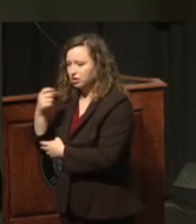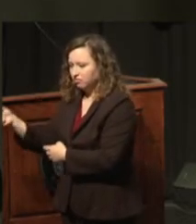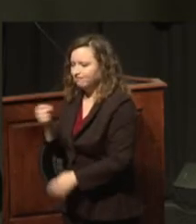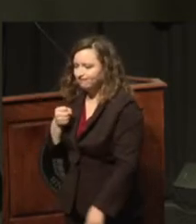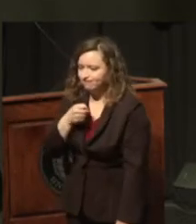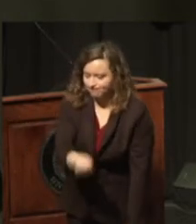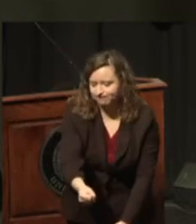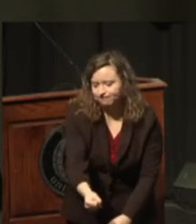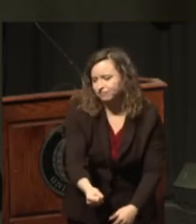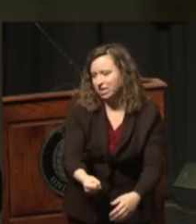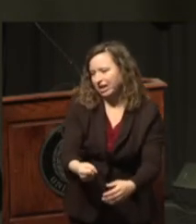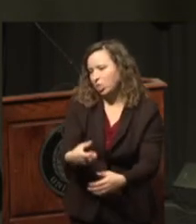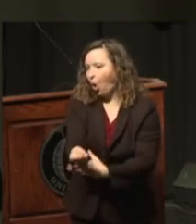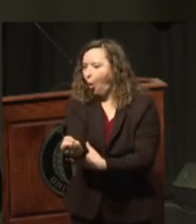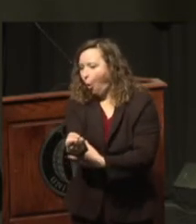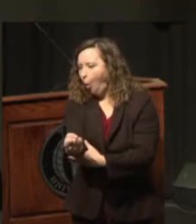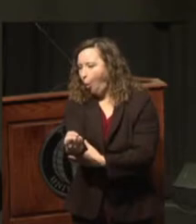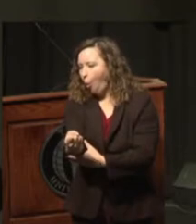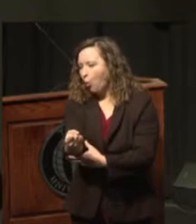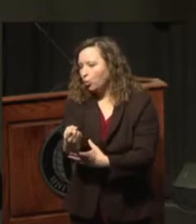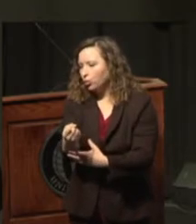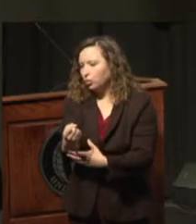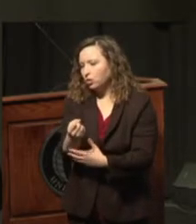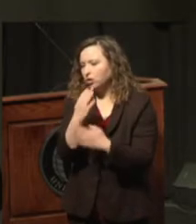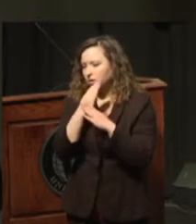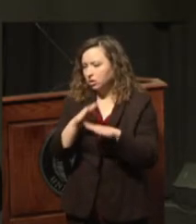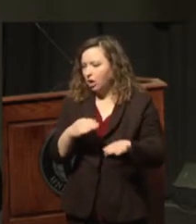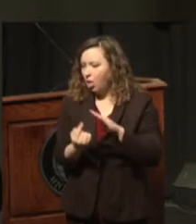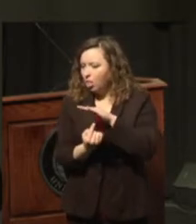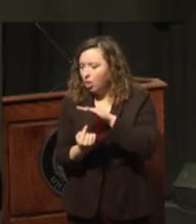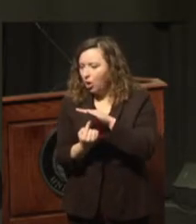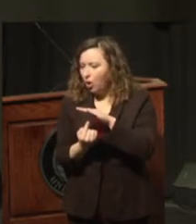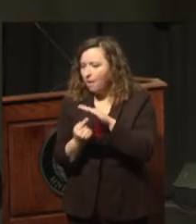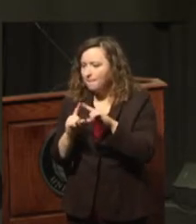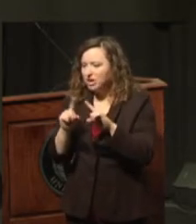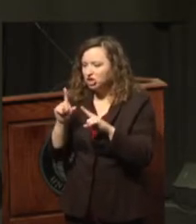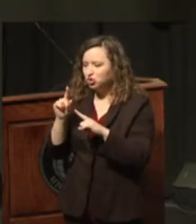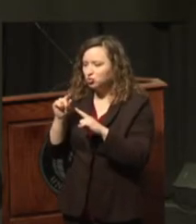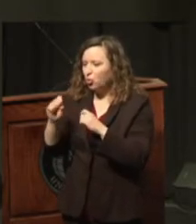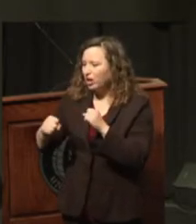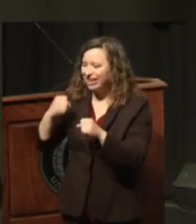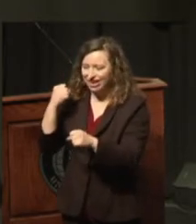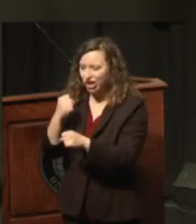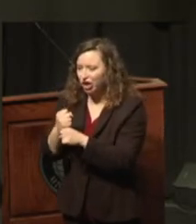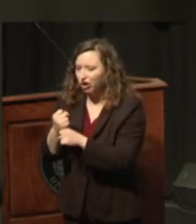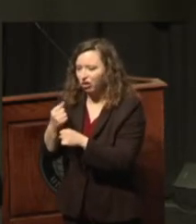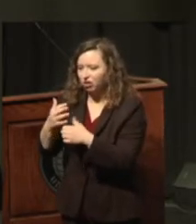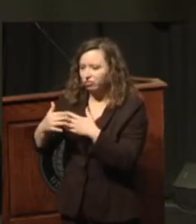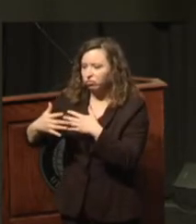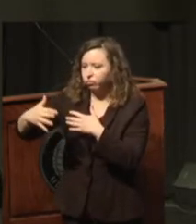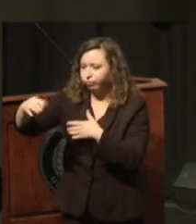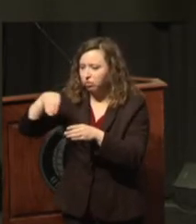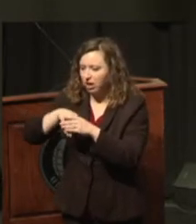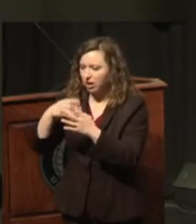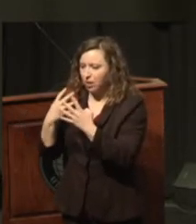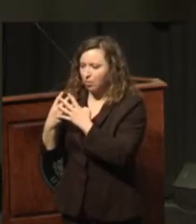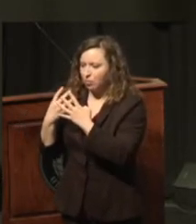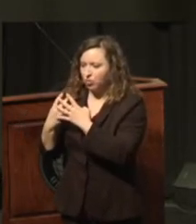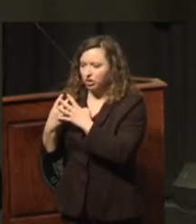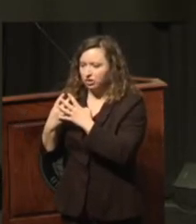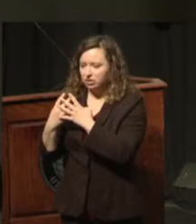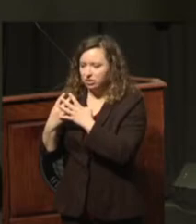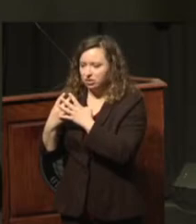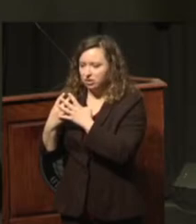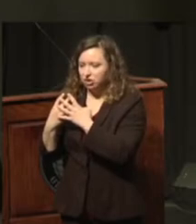talk, and he has this guy killed. About 20 years have gone by now, I mean, when at this moment. Andy gets out of the hole and